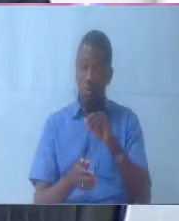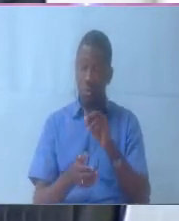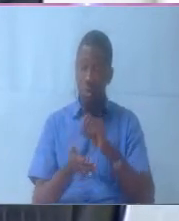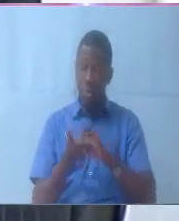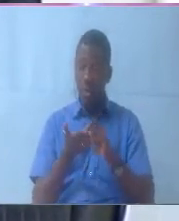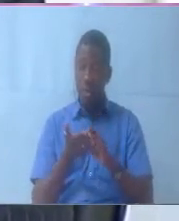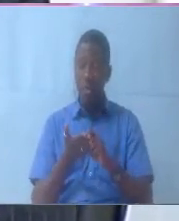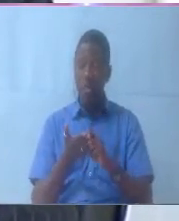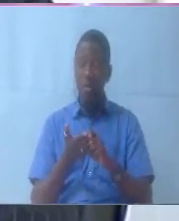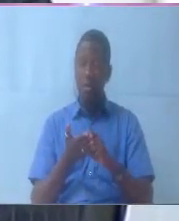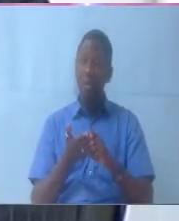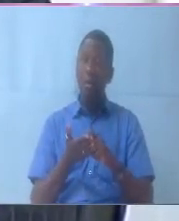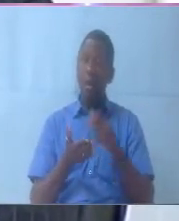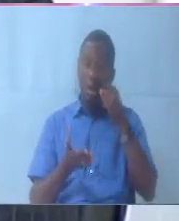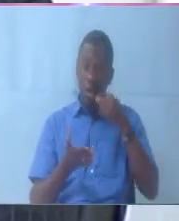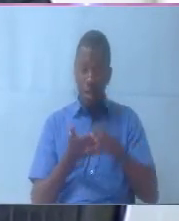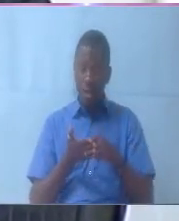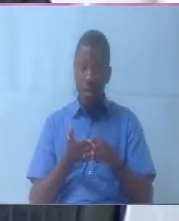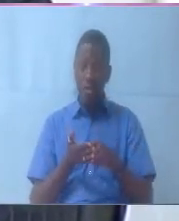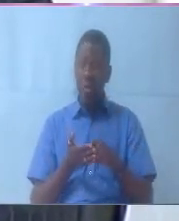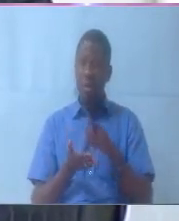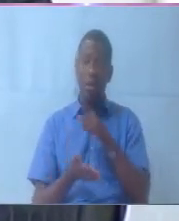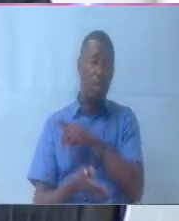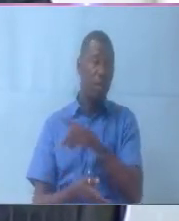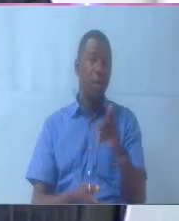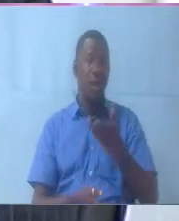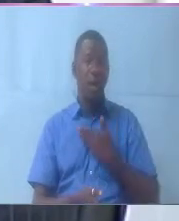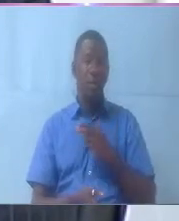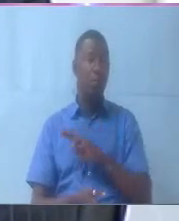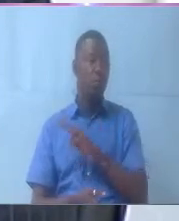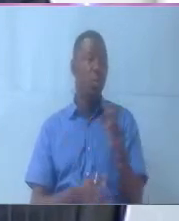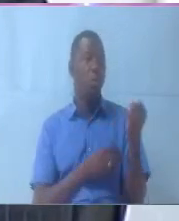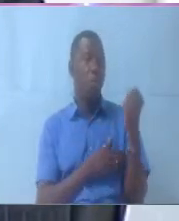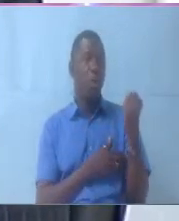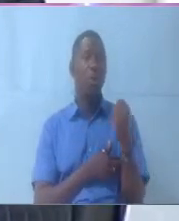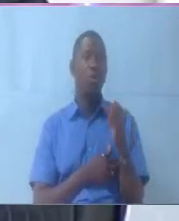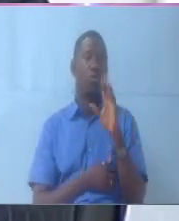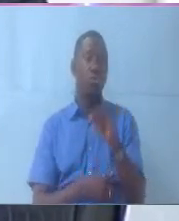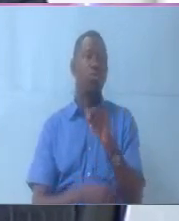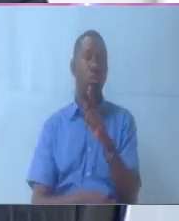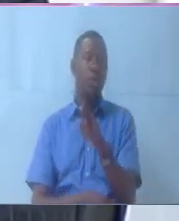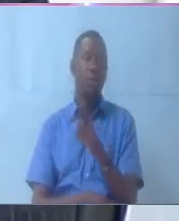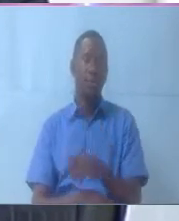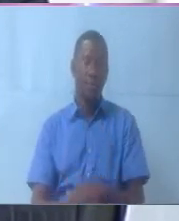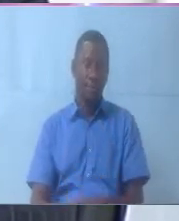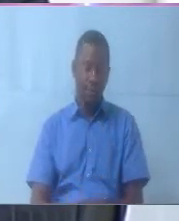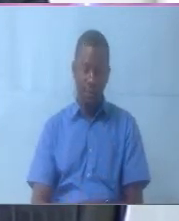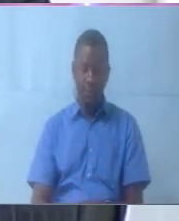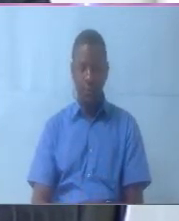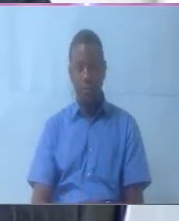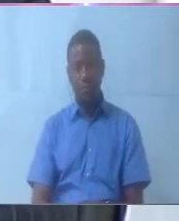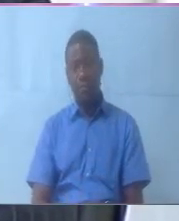of Justice wala sembo sora pour ka letter sifa ta ka fintindi ka di mola pour mola bayri ñaar.